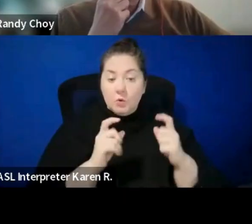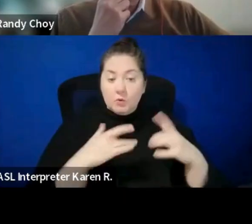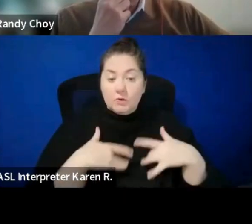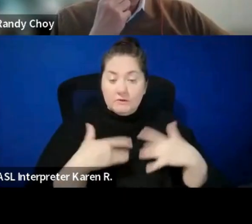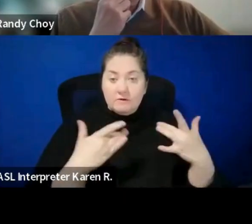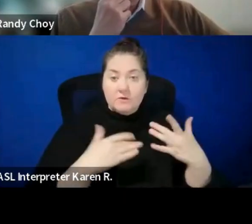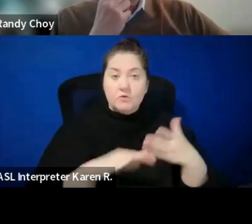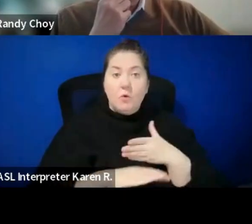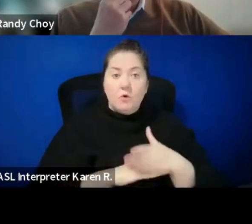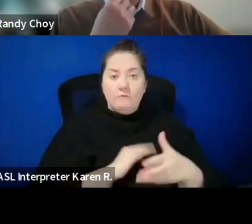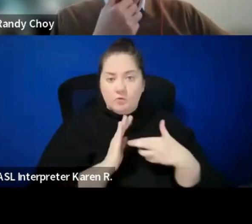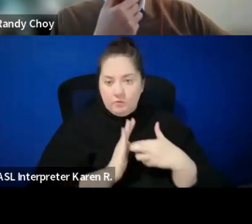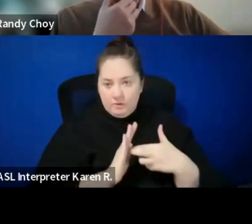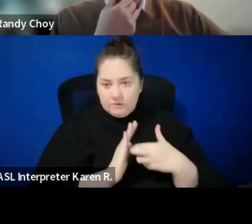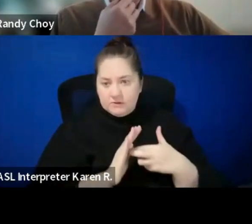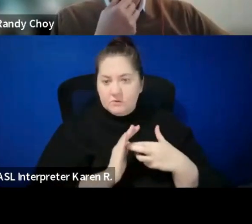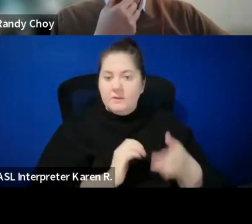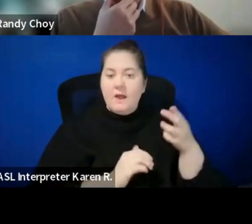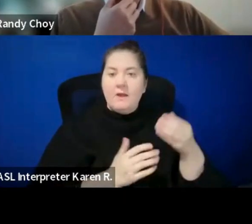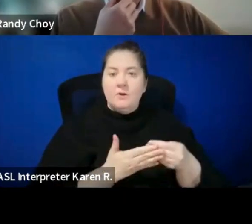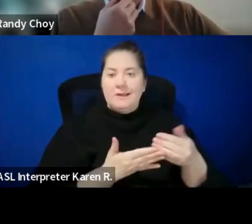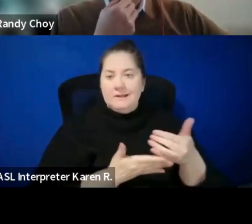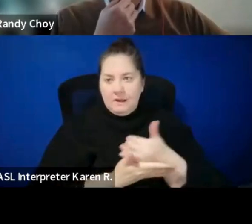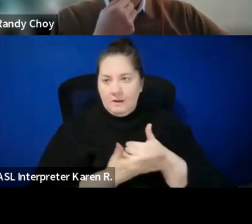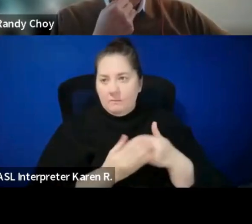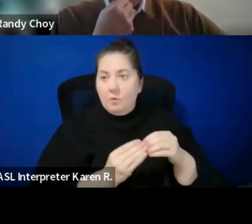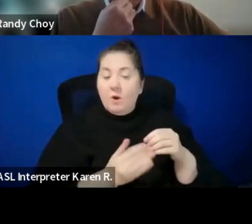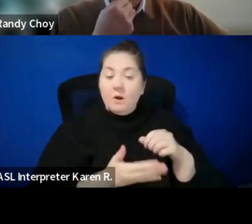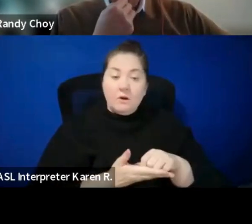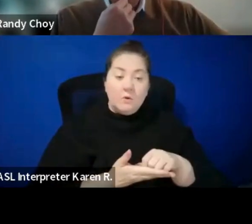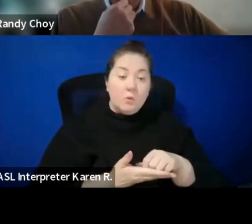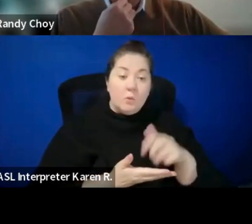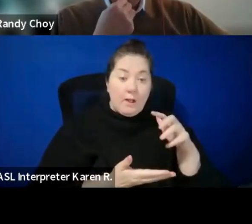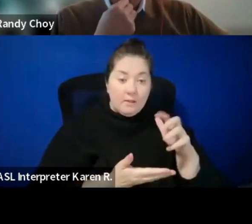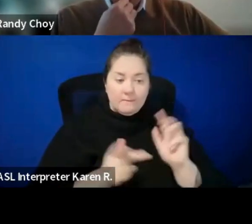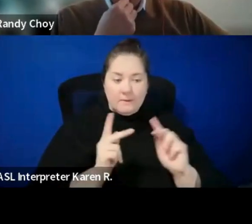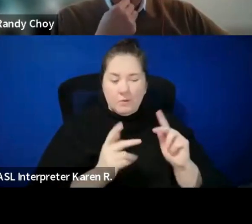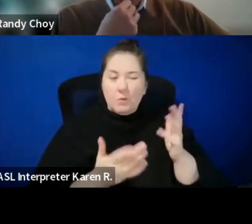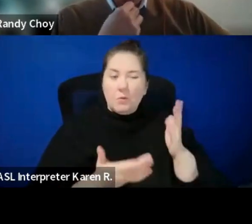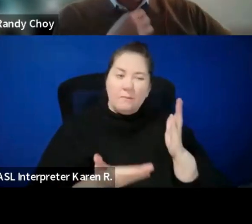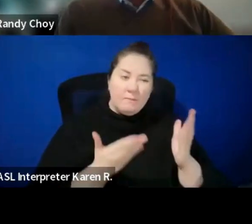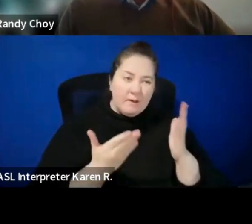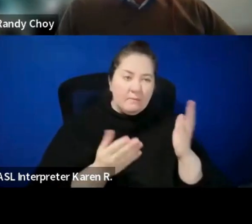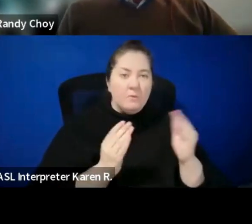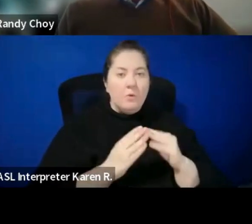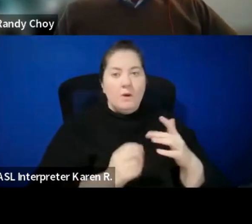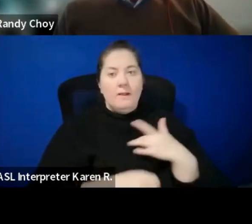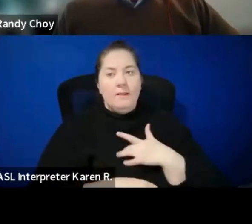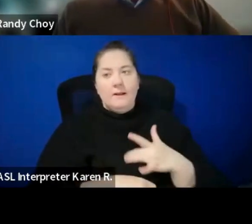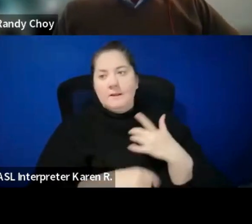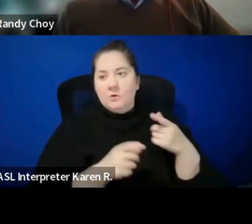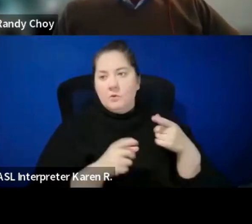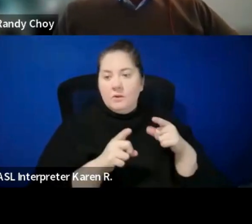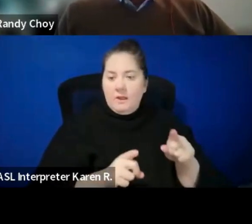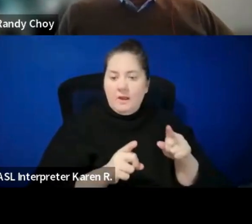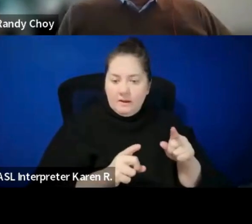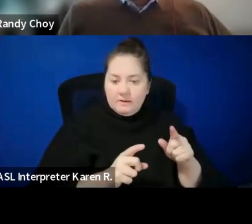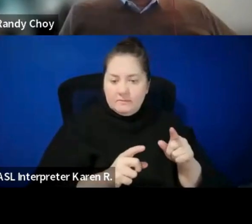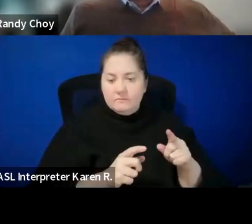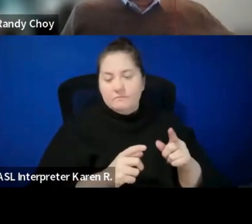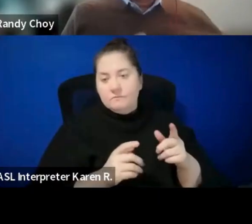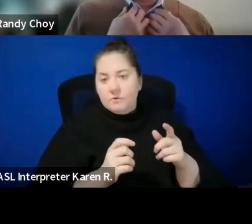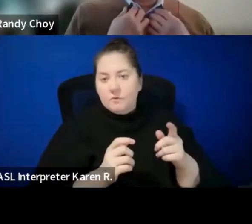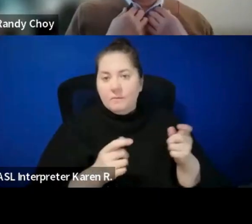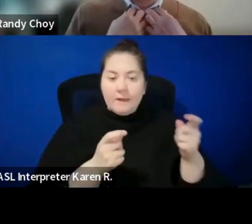are overrepresented with higher income, wealthier, higher income people who may be more likely to align with a wealth